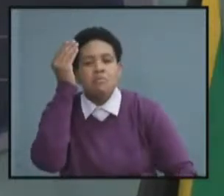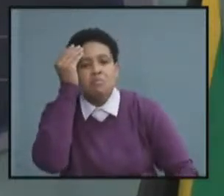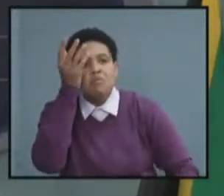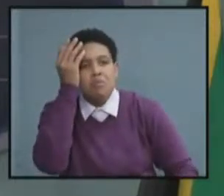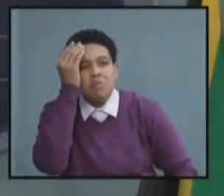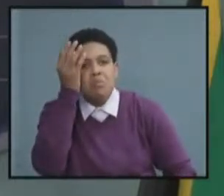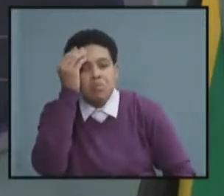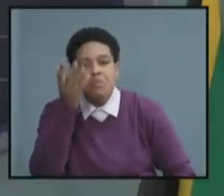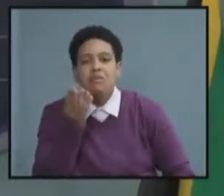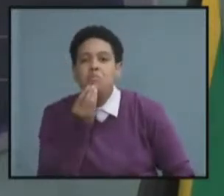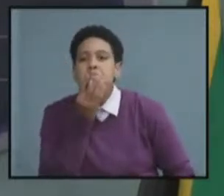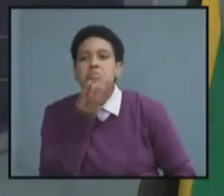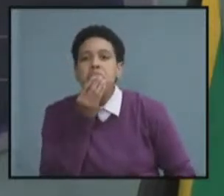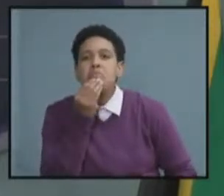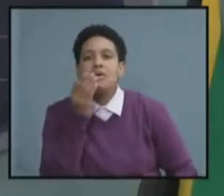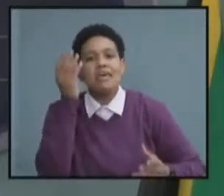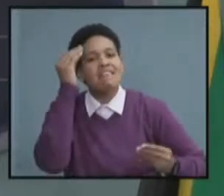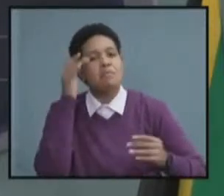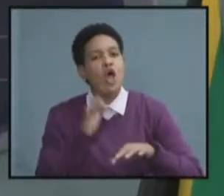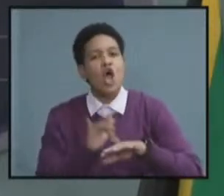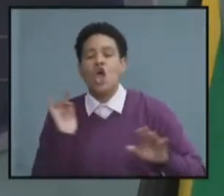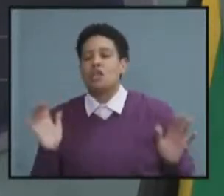information that was premature.